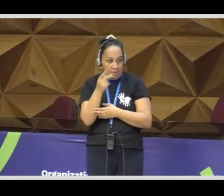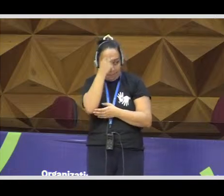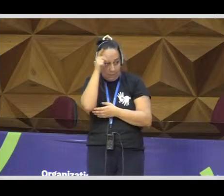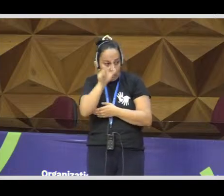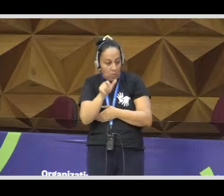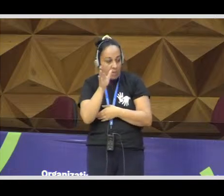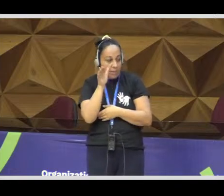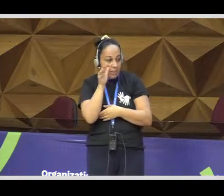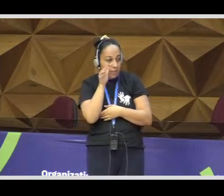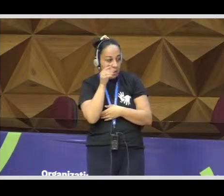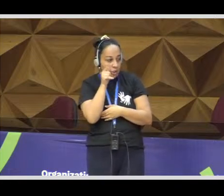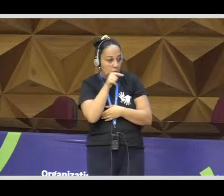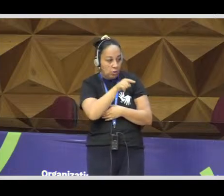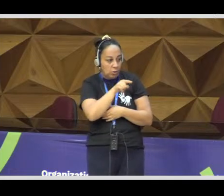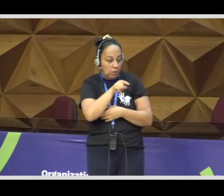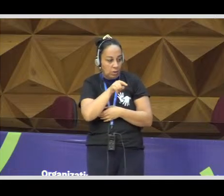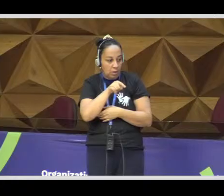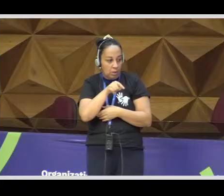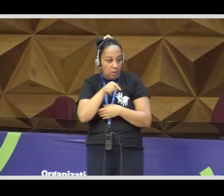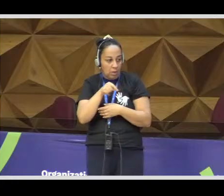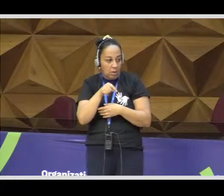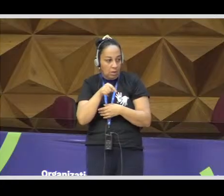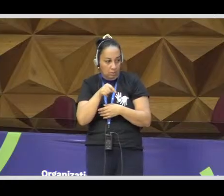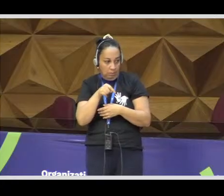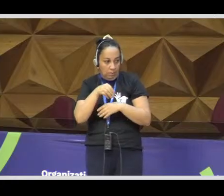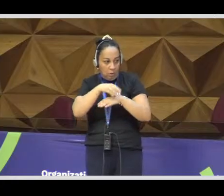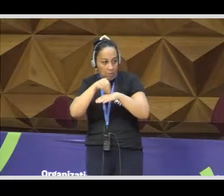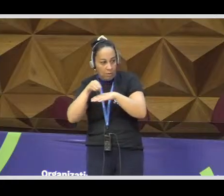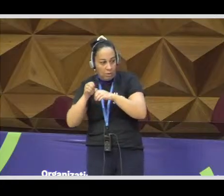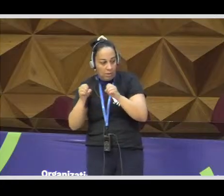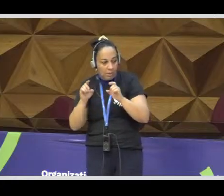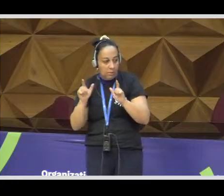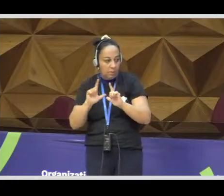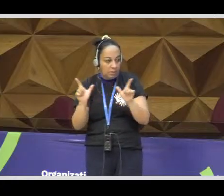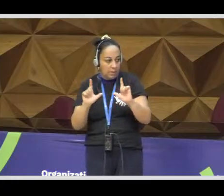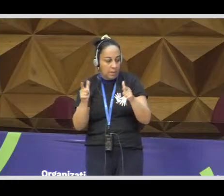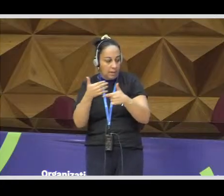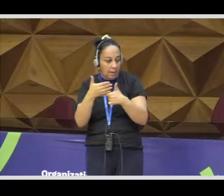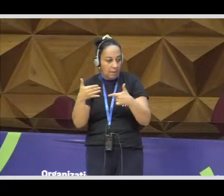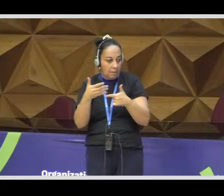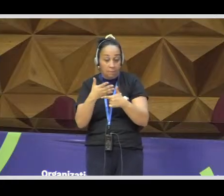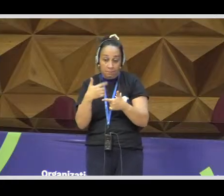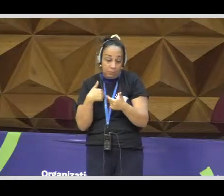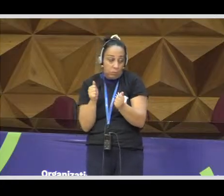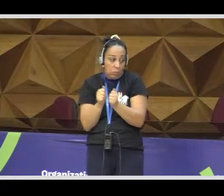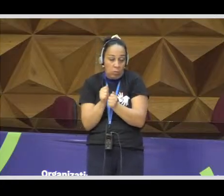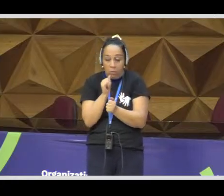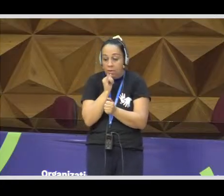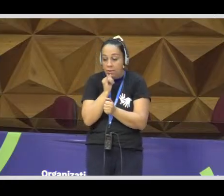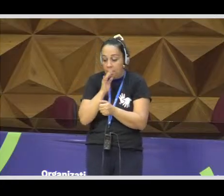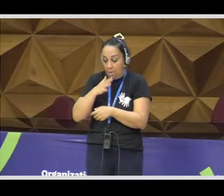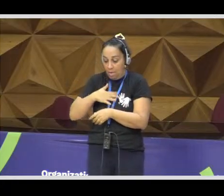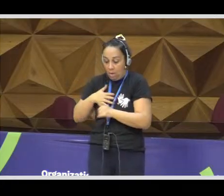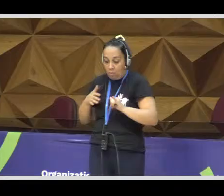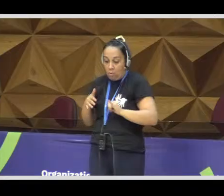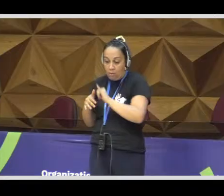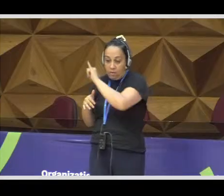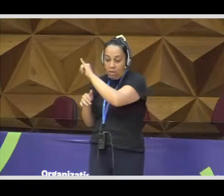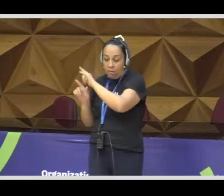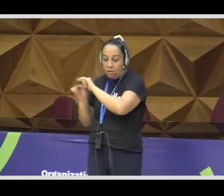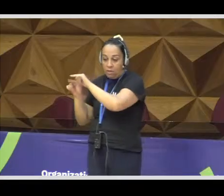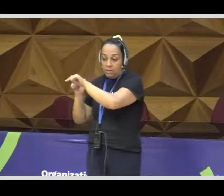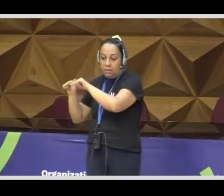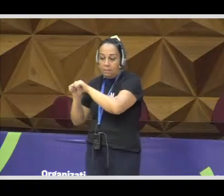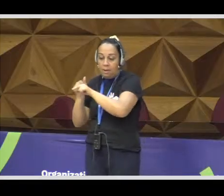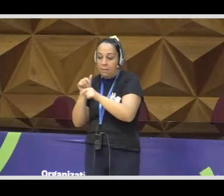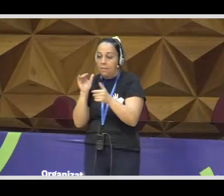those could be on a plane, one of those could be my wife back at home. We could be sharing the cinema experience, but I've got a huge IMAX-sized screen. I'm not tied to my